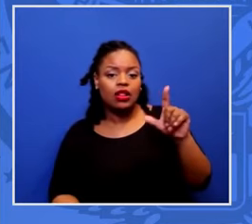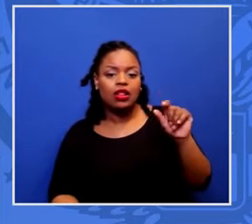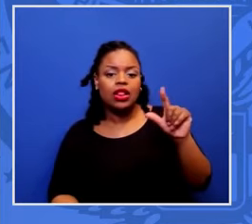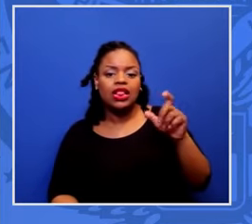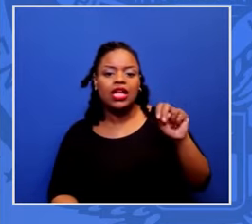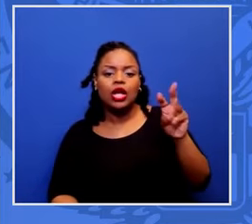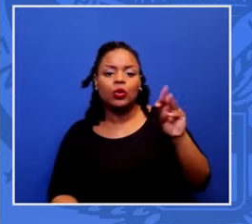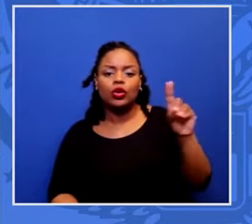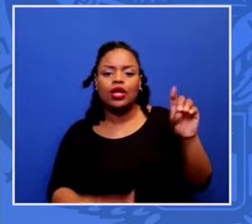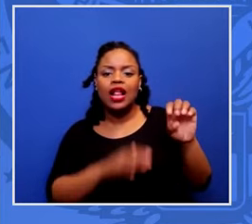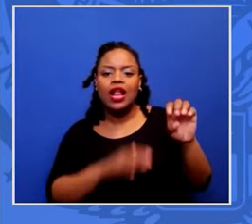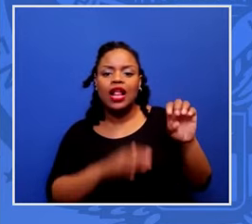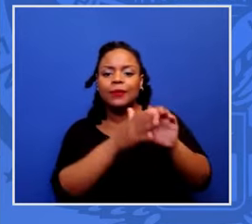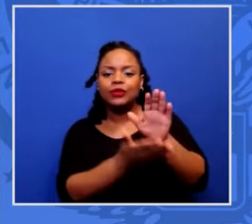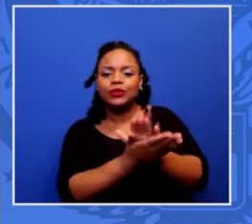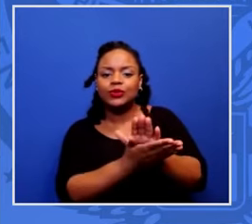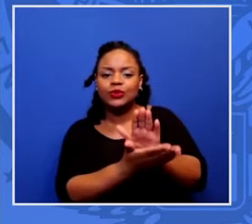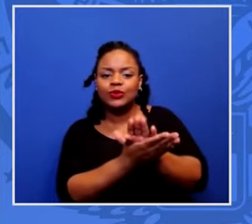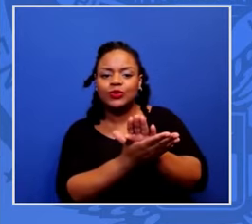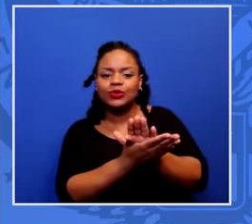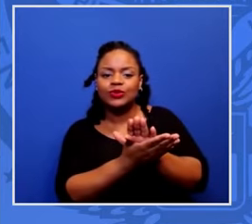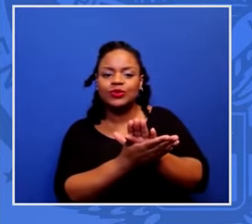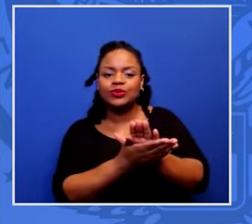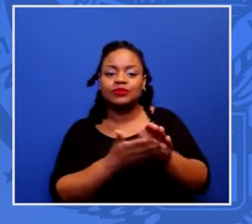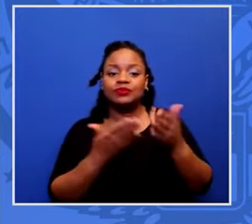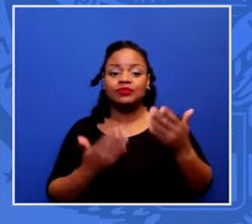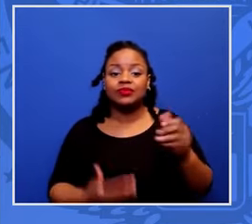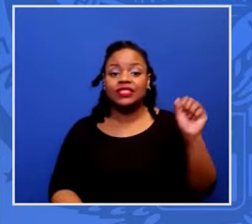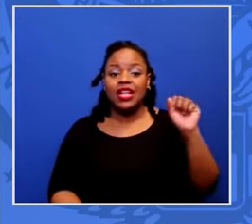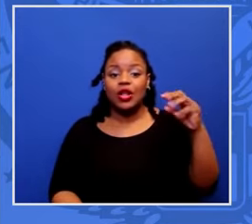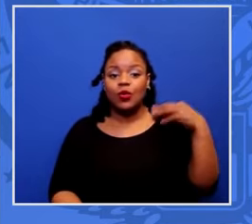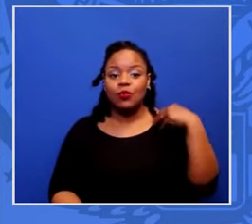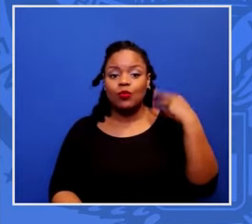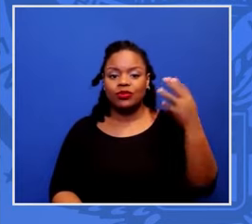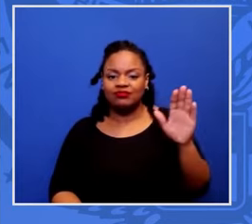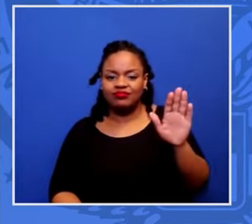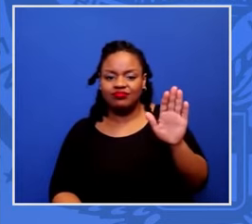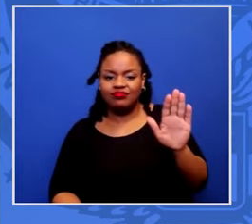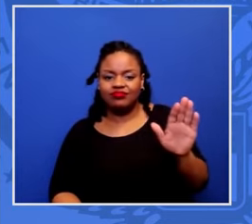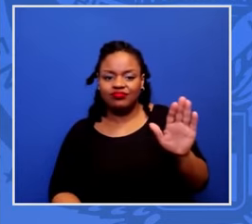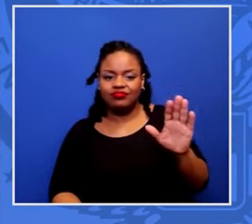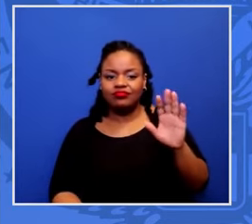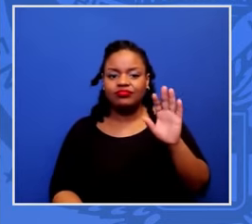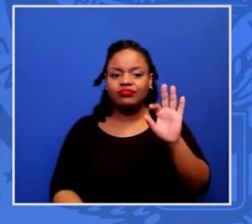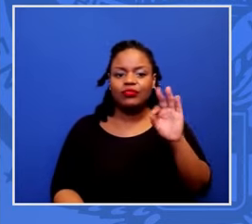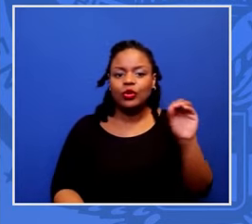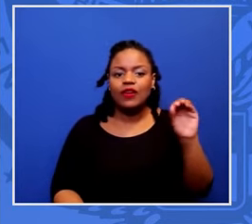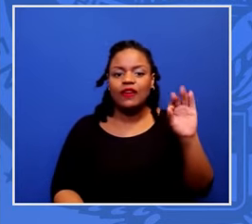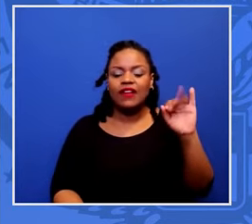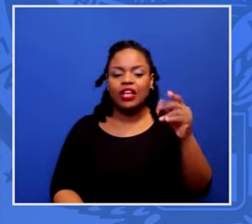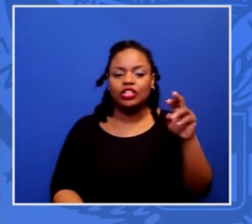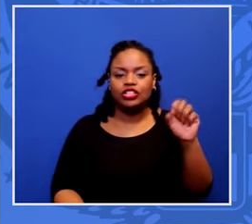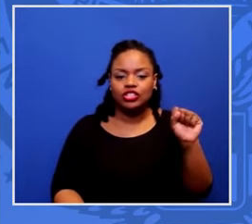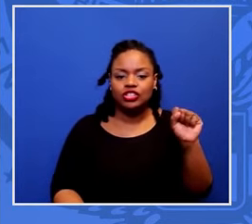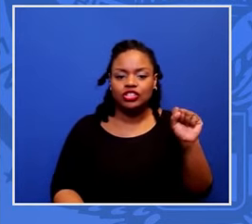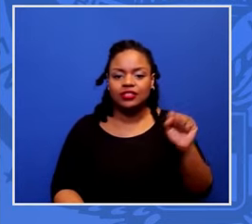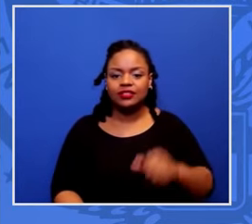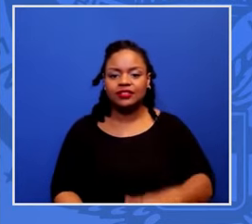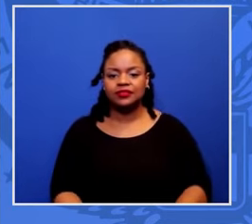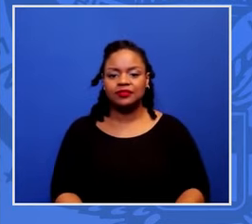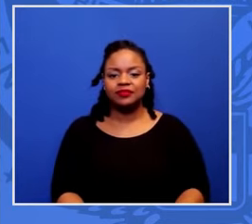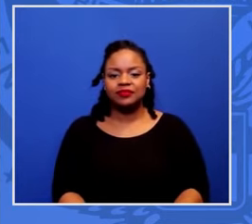Fighters. Mackenzie Adams reminds me of another outstanding teacher who holds a very special place in my heart, my mother,